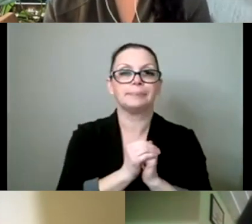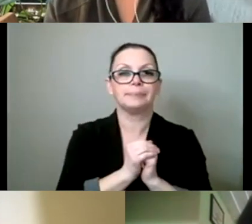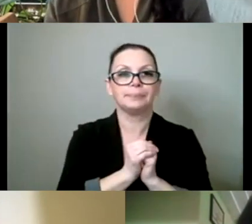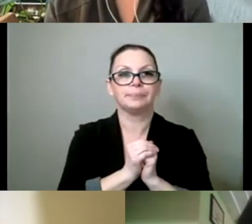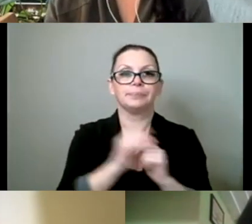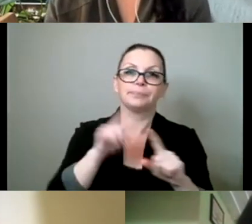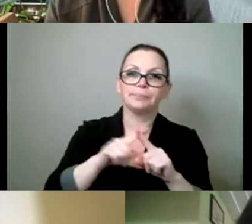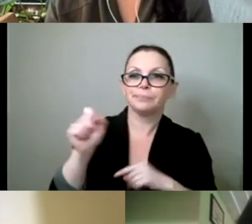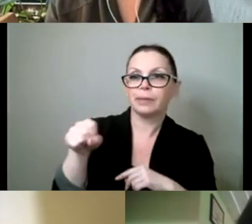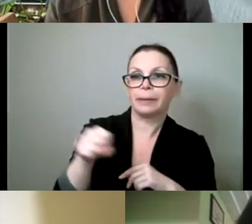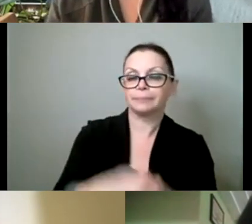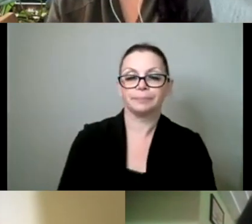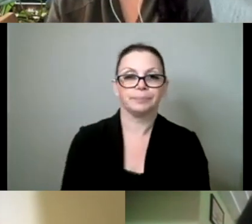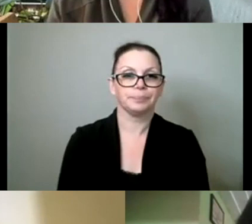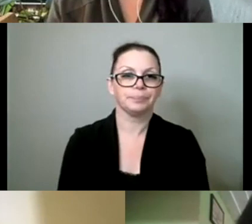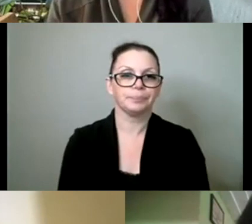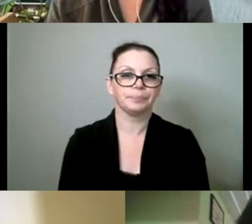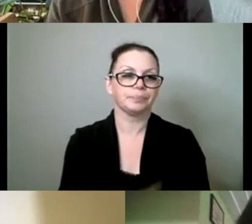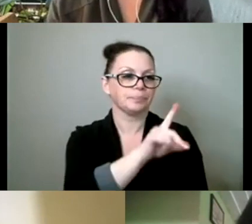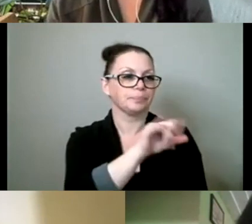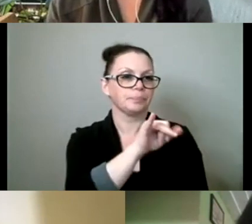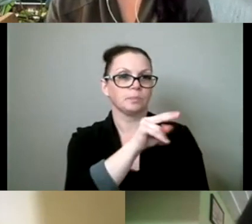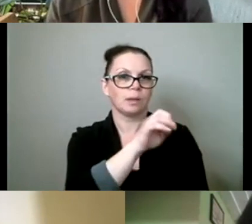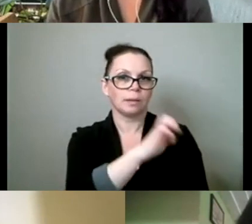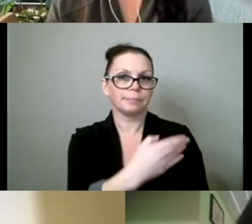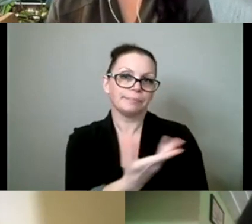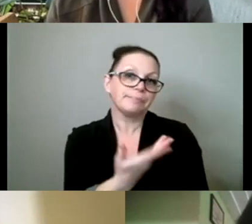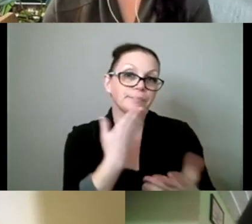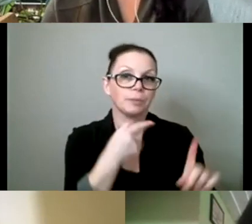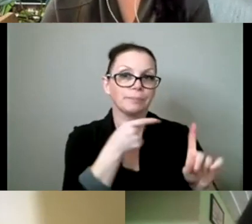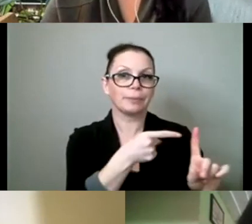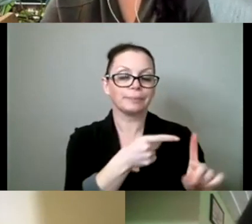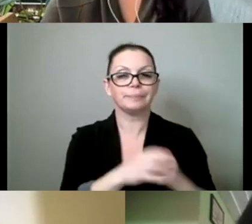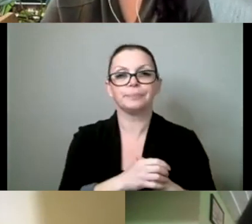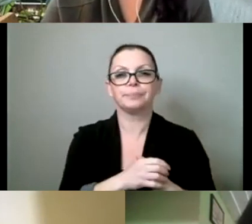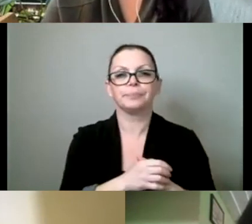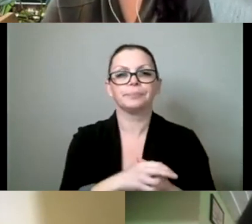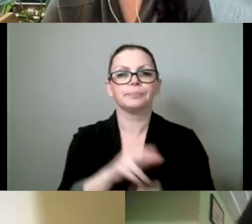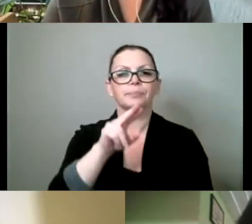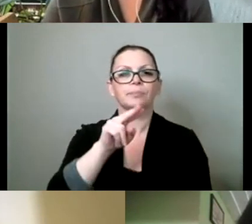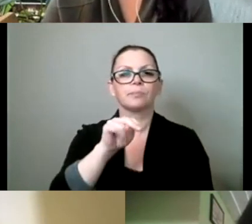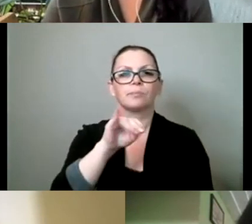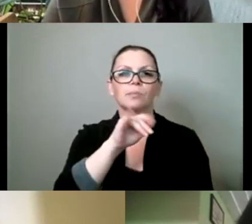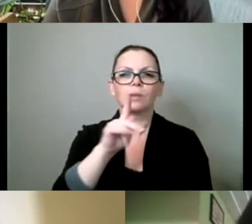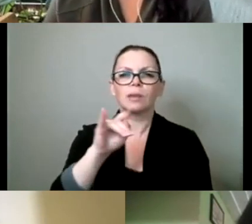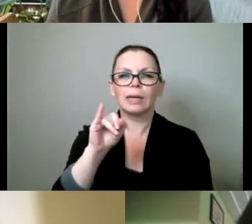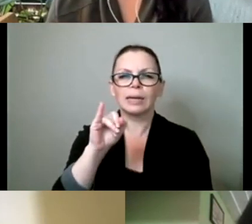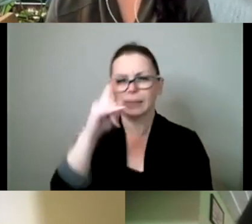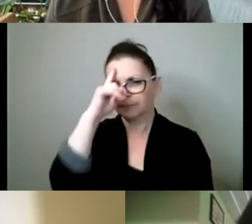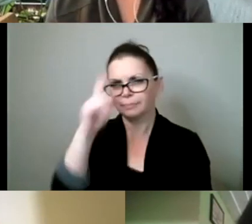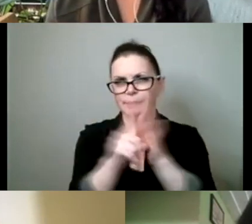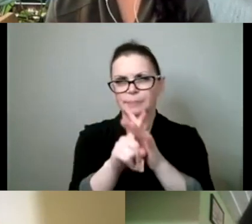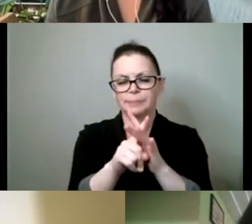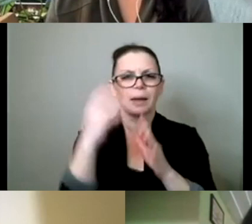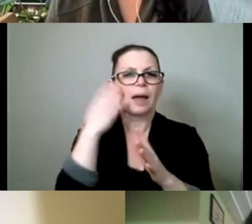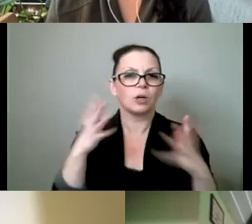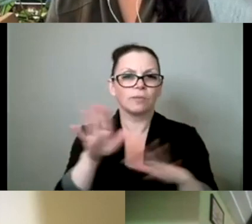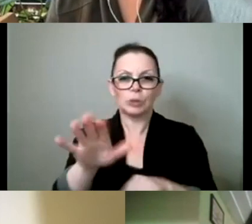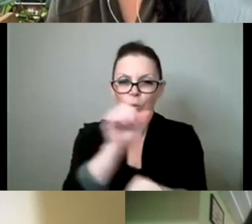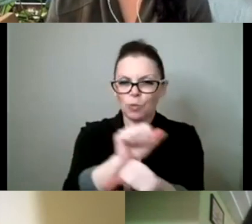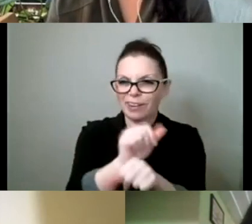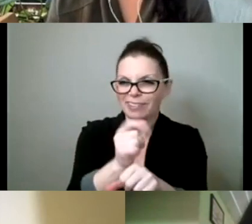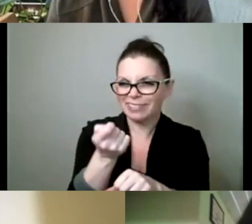mm-hmm. Yeah. Yeah, good point, Nasreen. Nikki, it's on my mind that I know you work a little